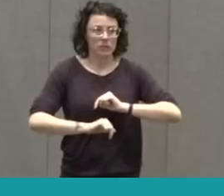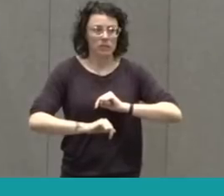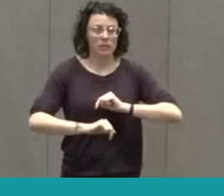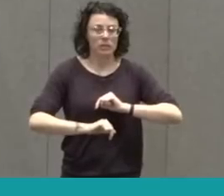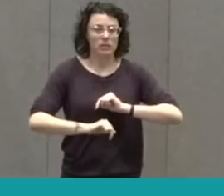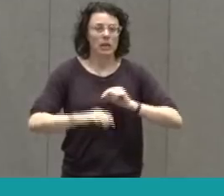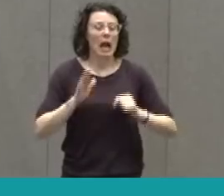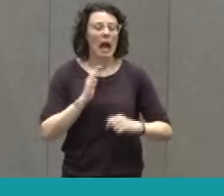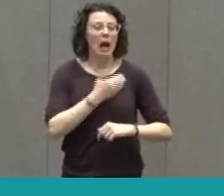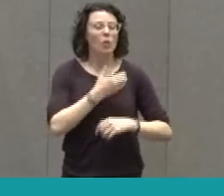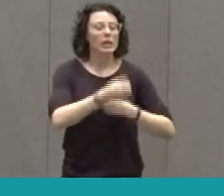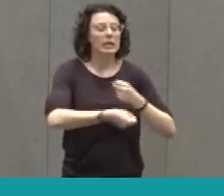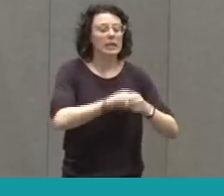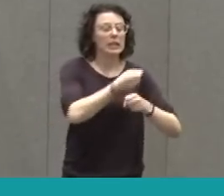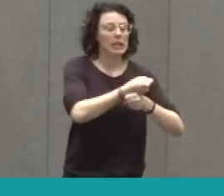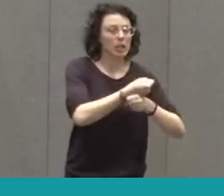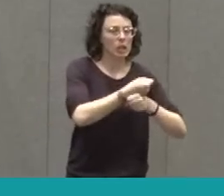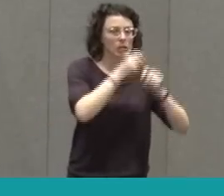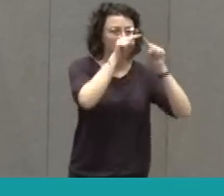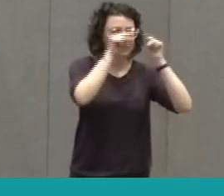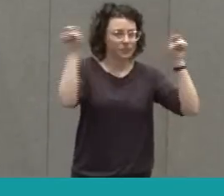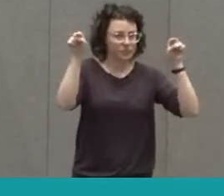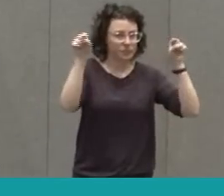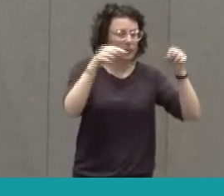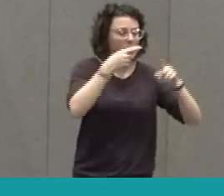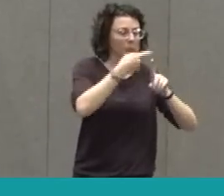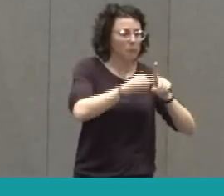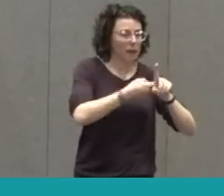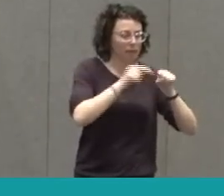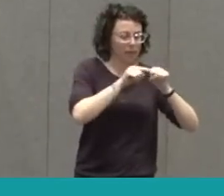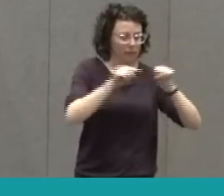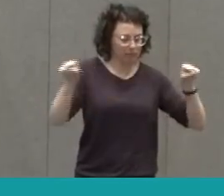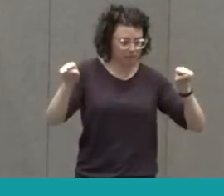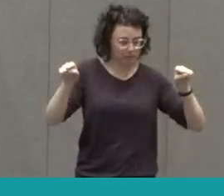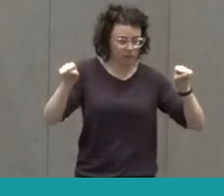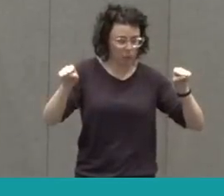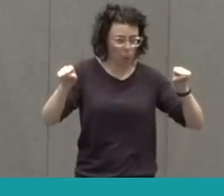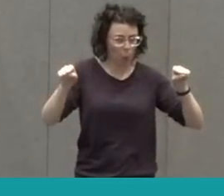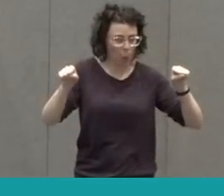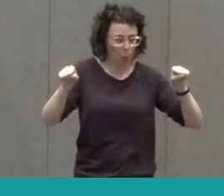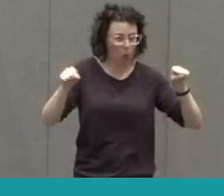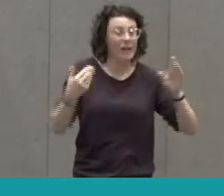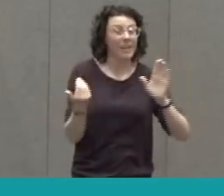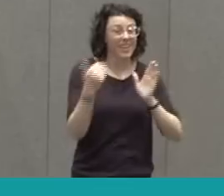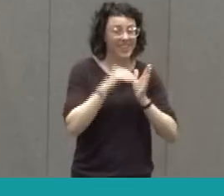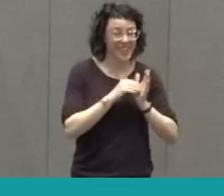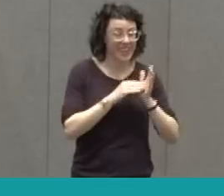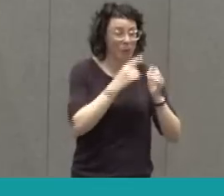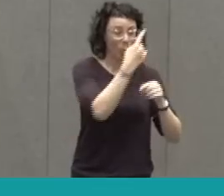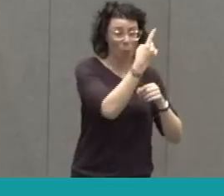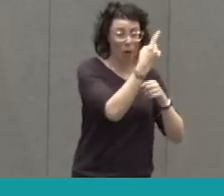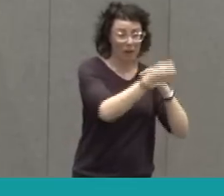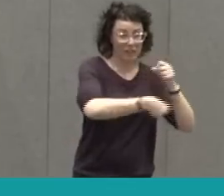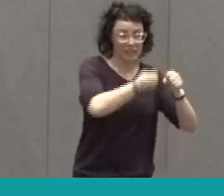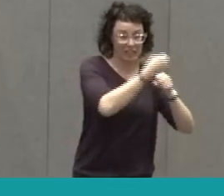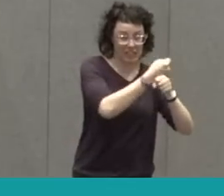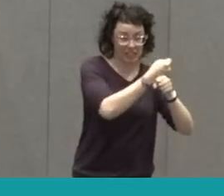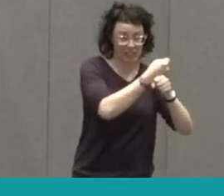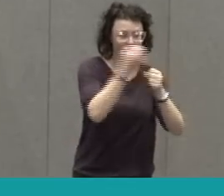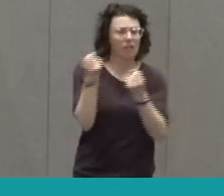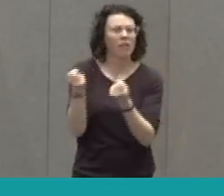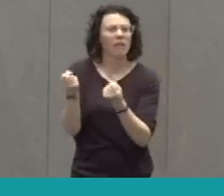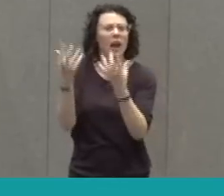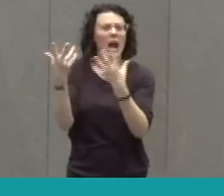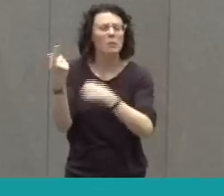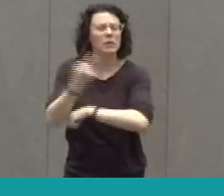year and month. If I was to say 1 year, how many days would be in 1 year?